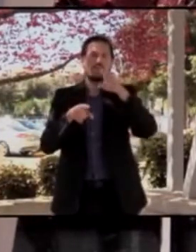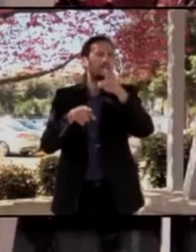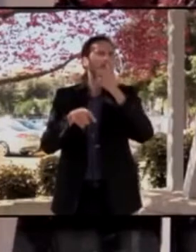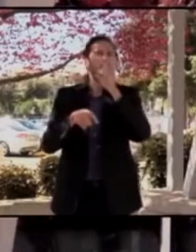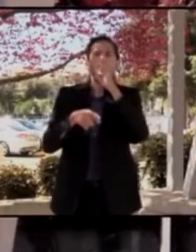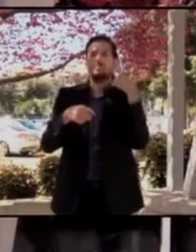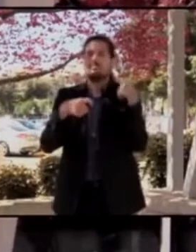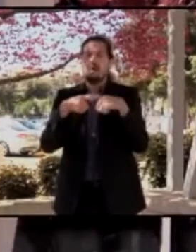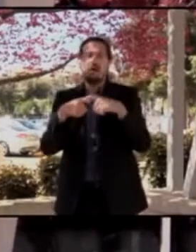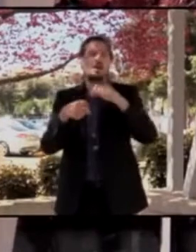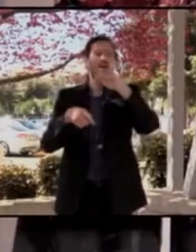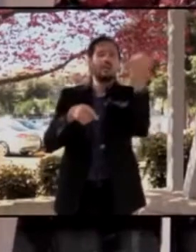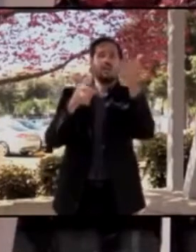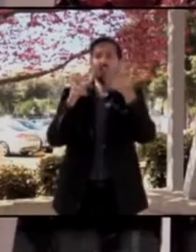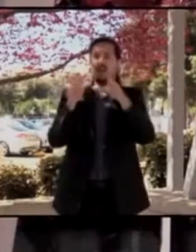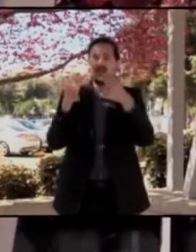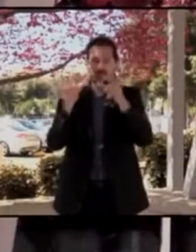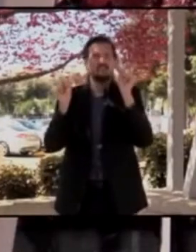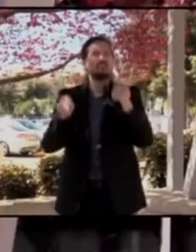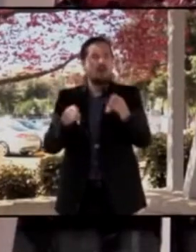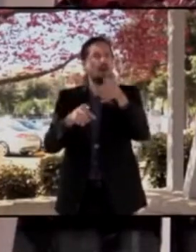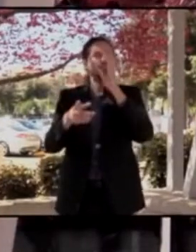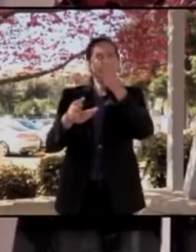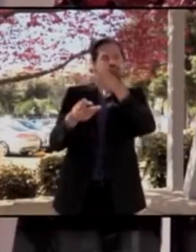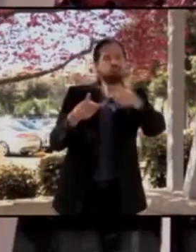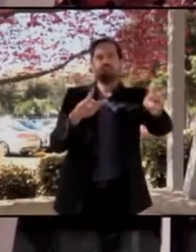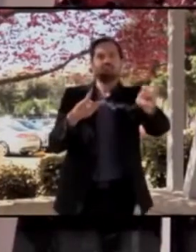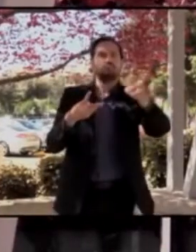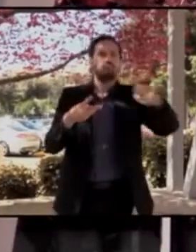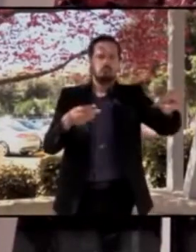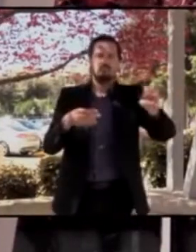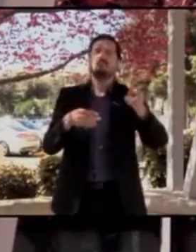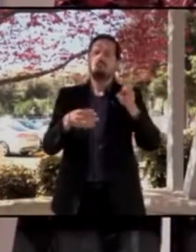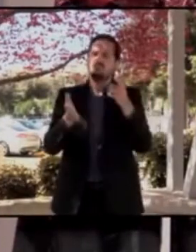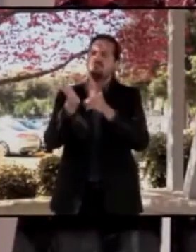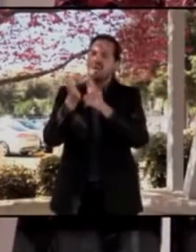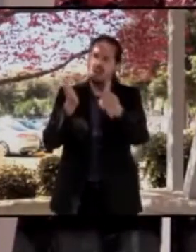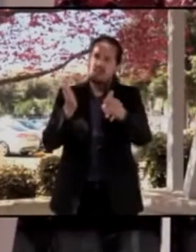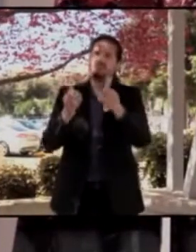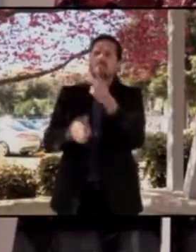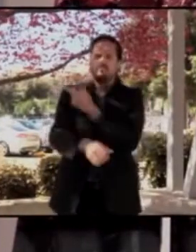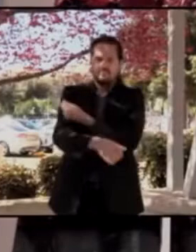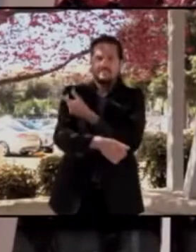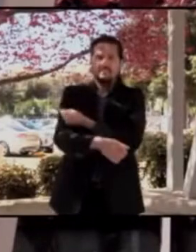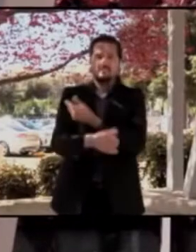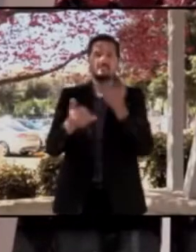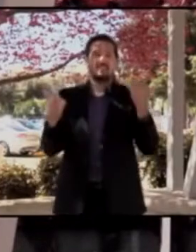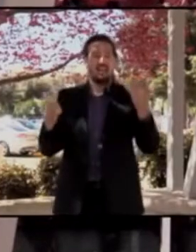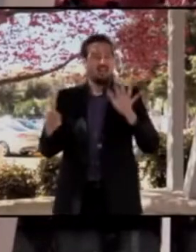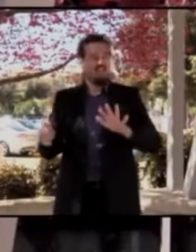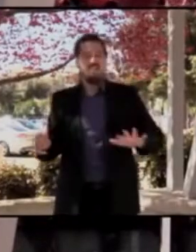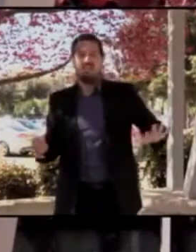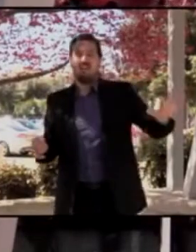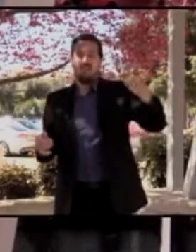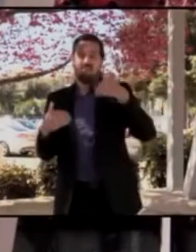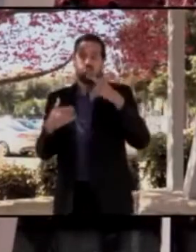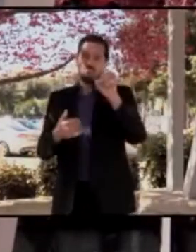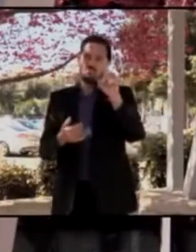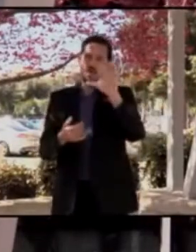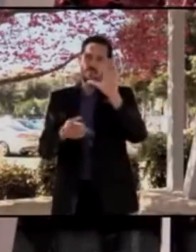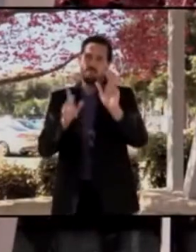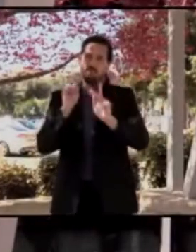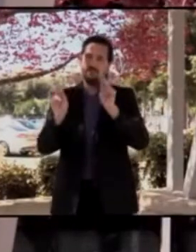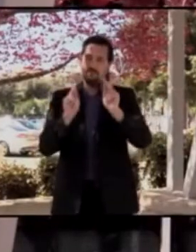in the community, we've got literally 100 people walking door to door or going to businesses to sign people up to get